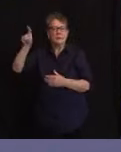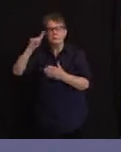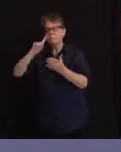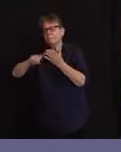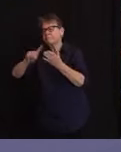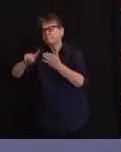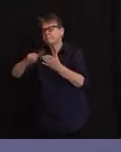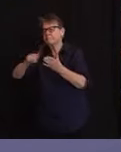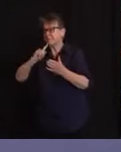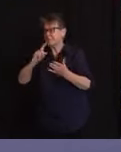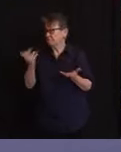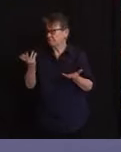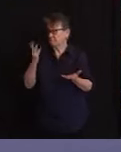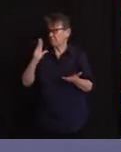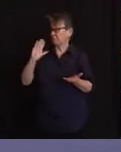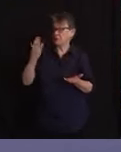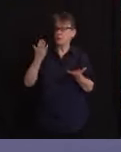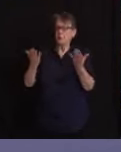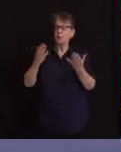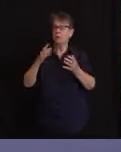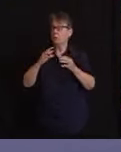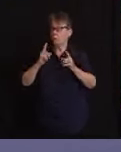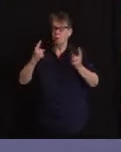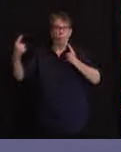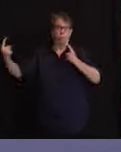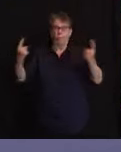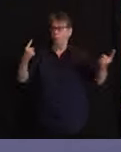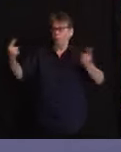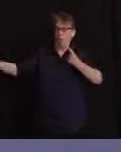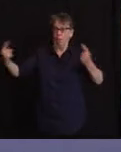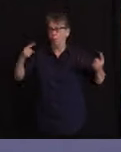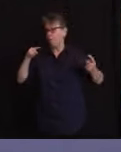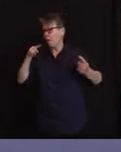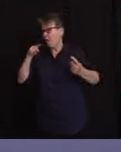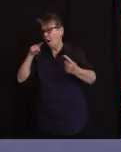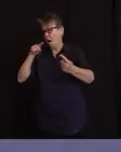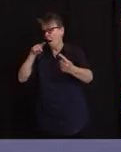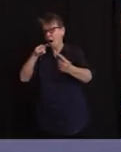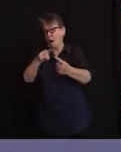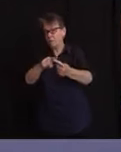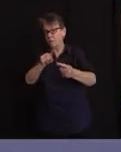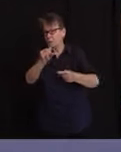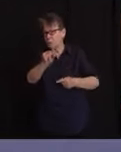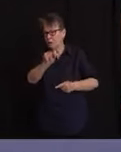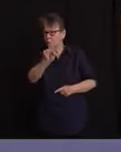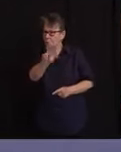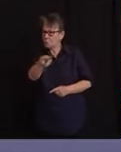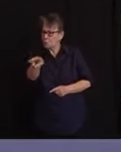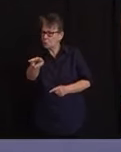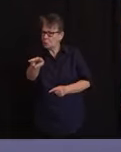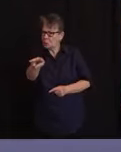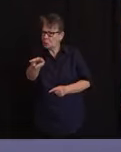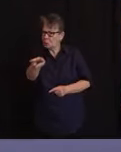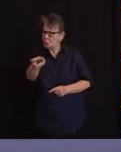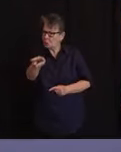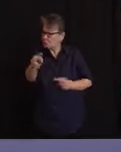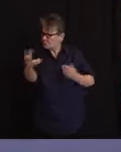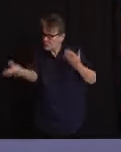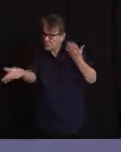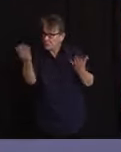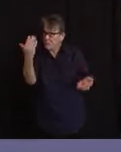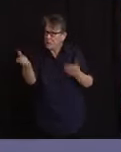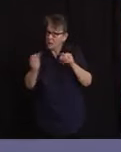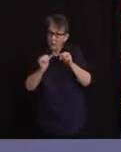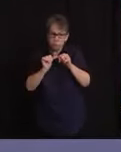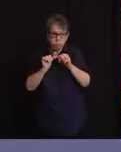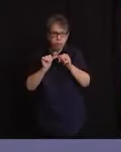handshake, kiss on the cheek, hug, high fives. I think that's postponed for the foreseeable future.